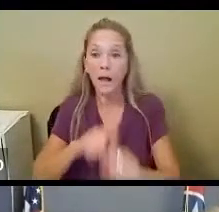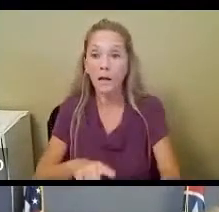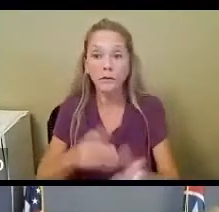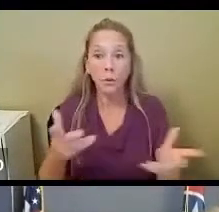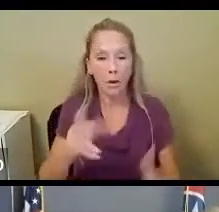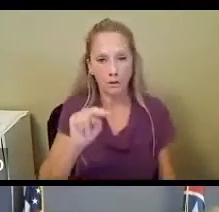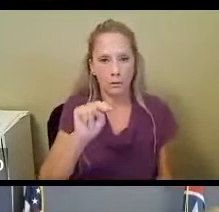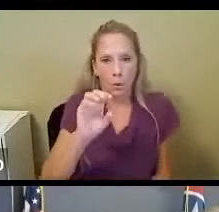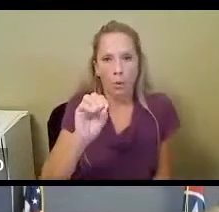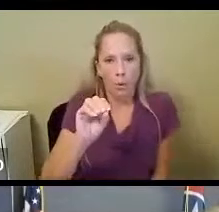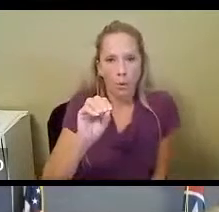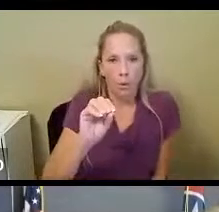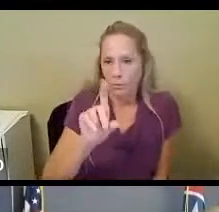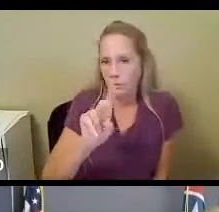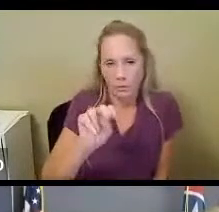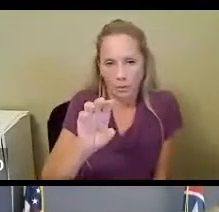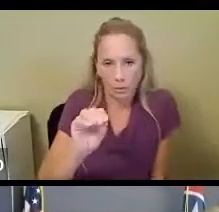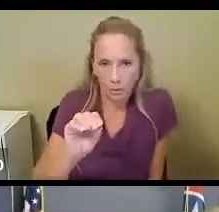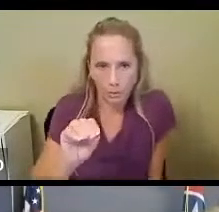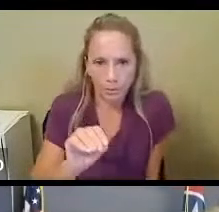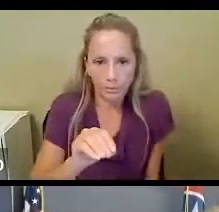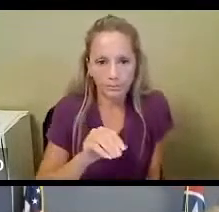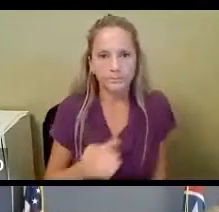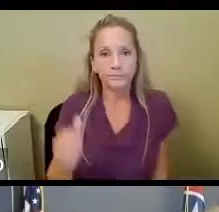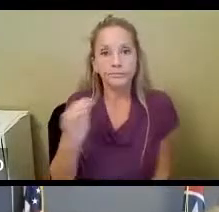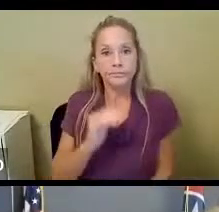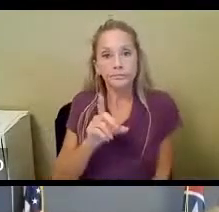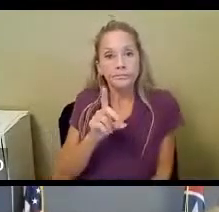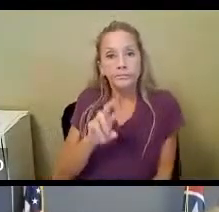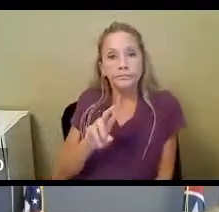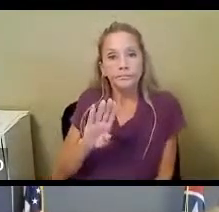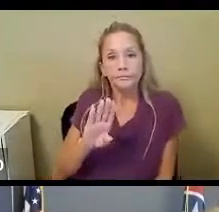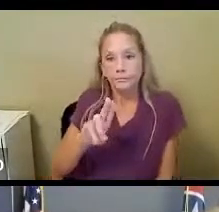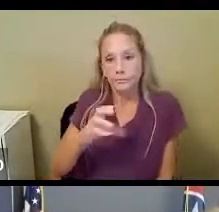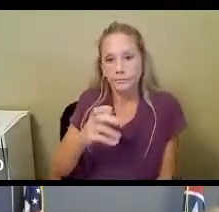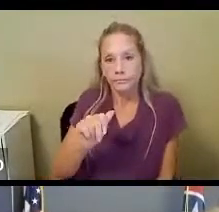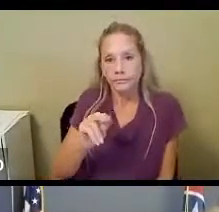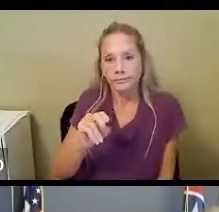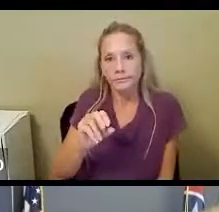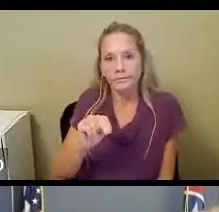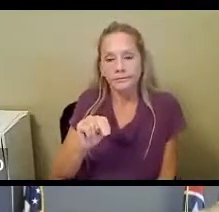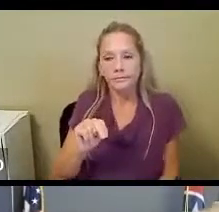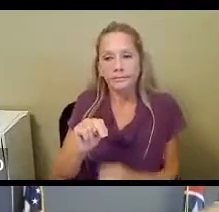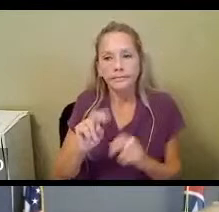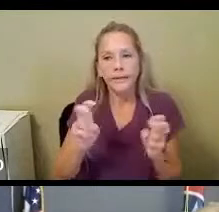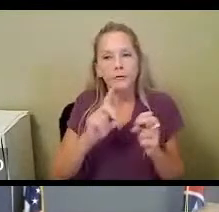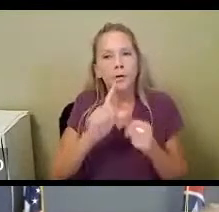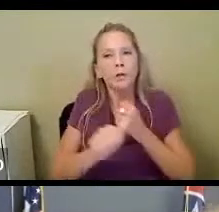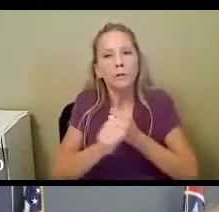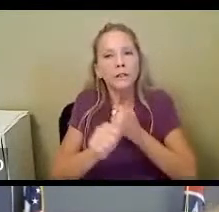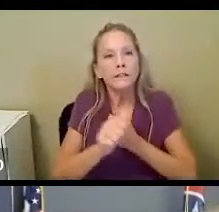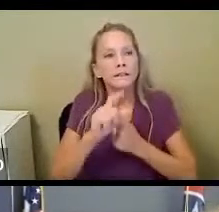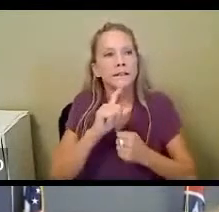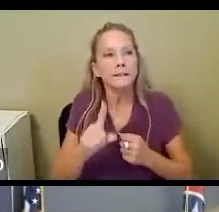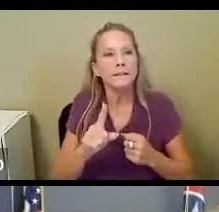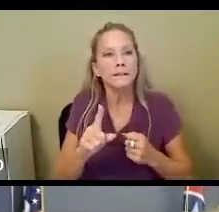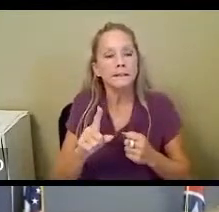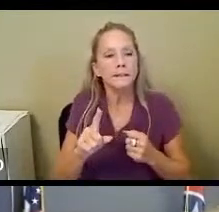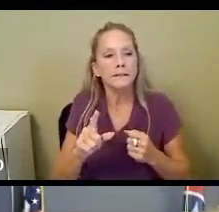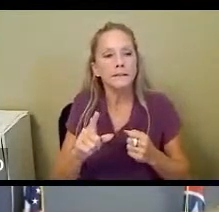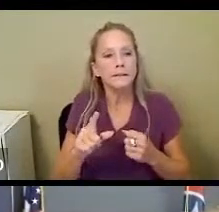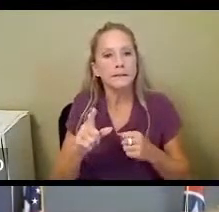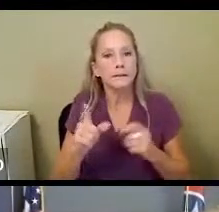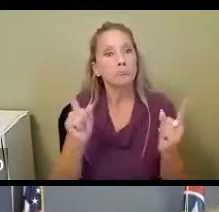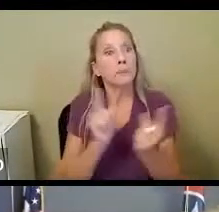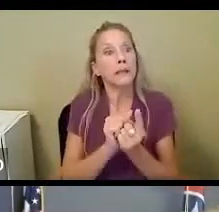And I think the risk comes with the gathering inside and socializing and consuming alcohol. That's where